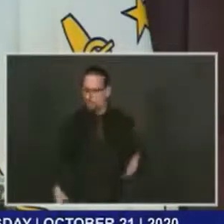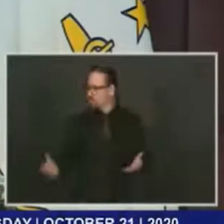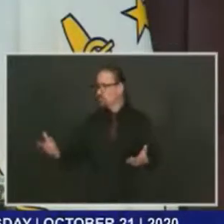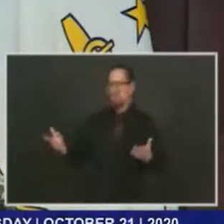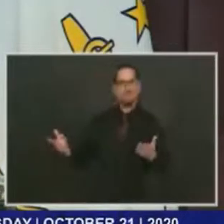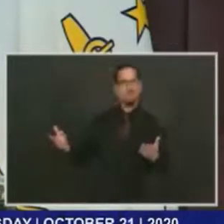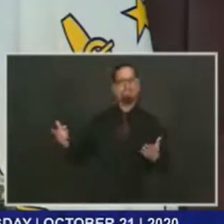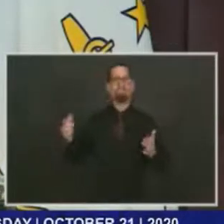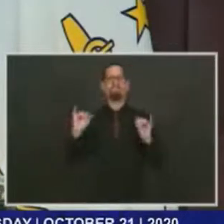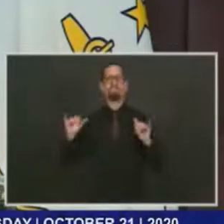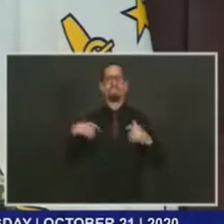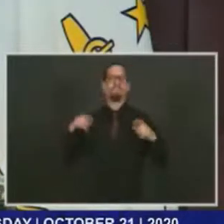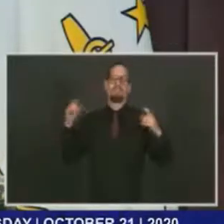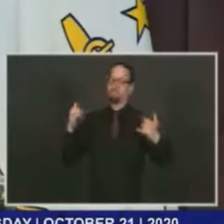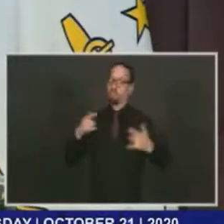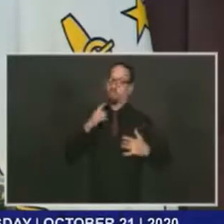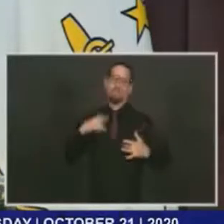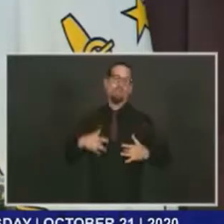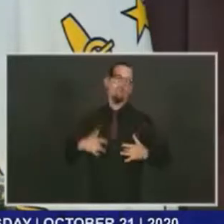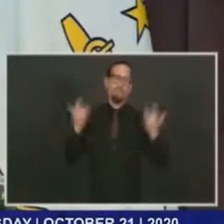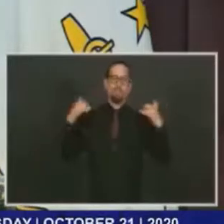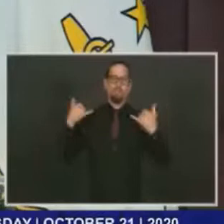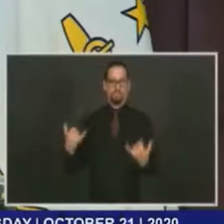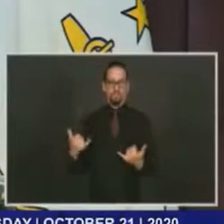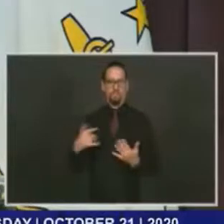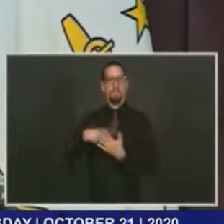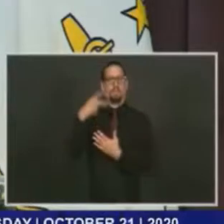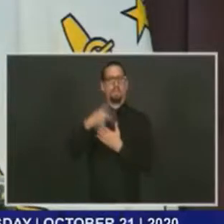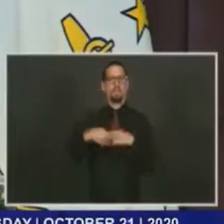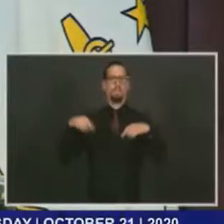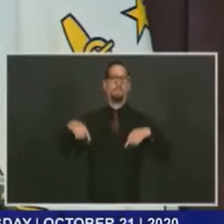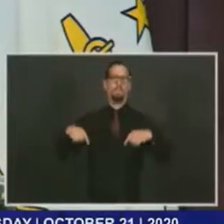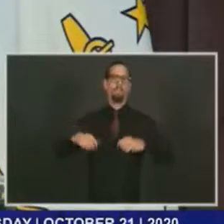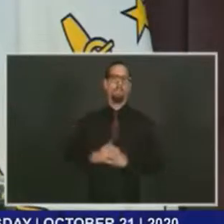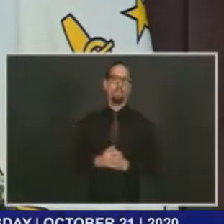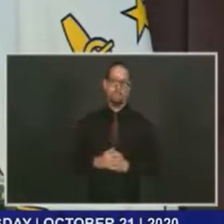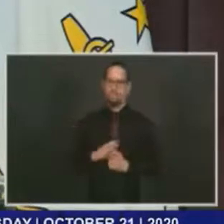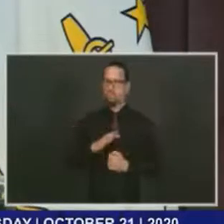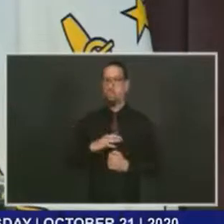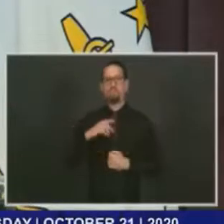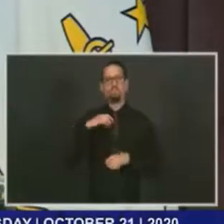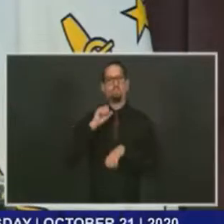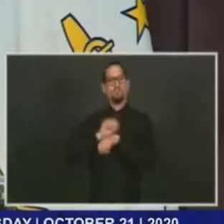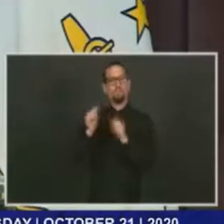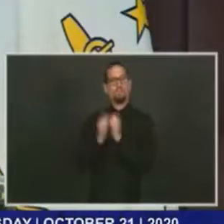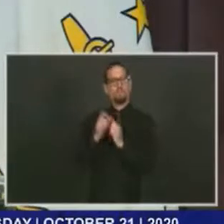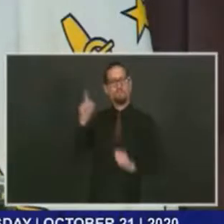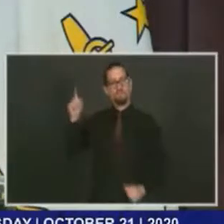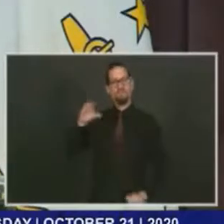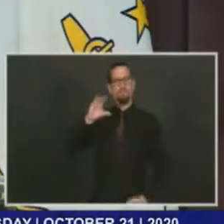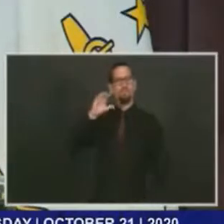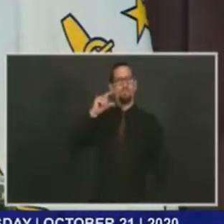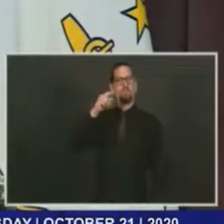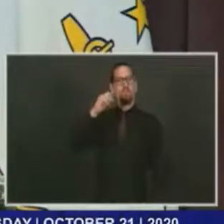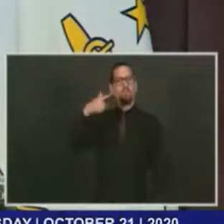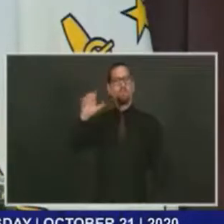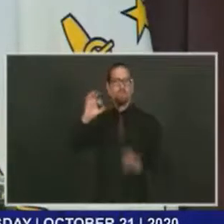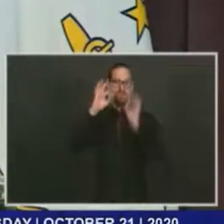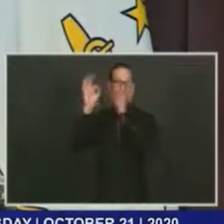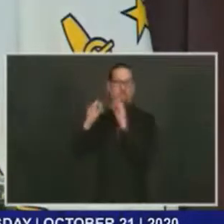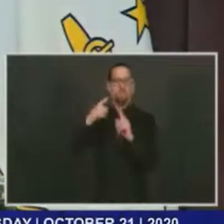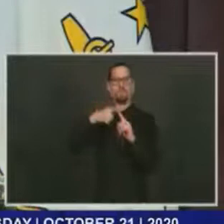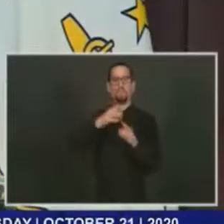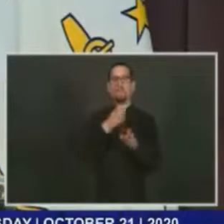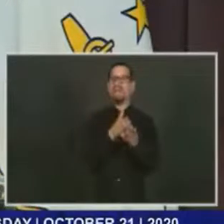career center and this back to work initiative and the partnership with Google, because this is that. So if you're out